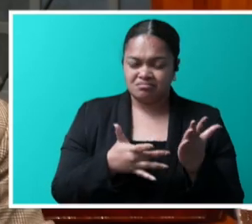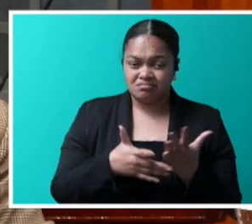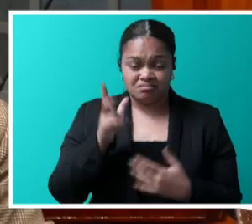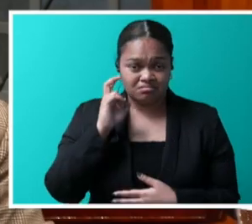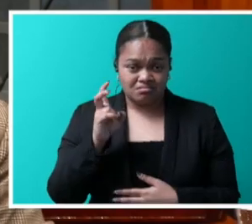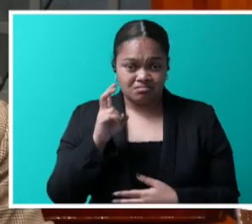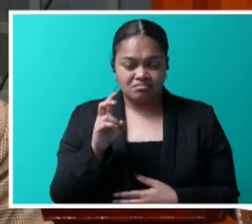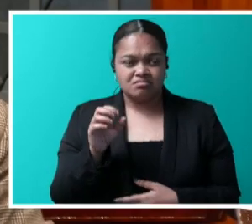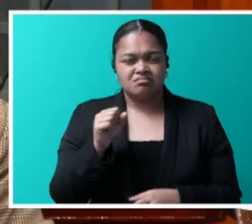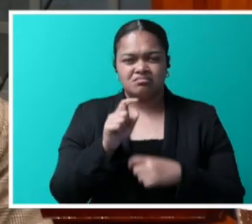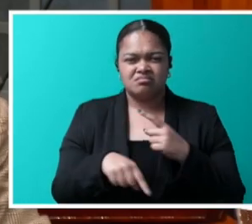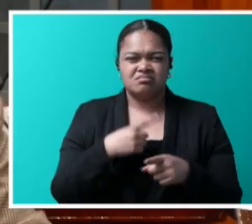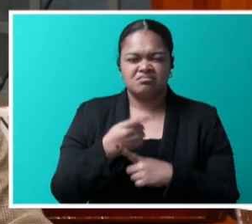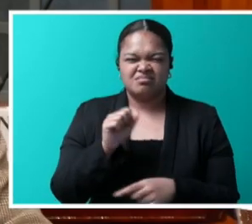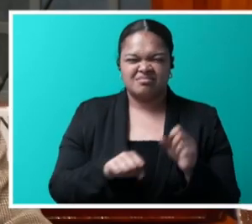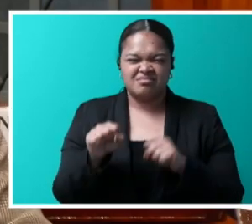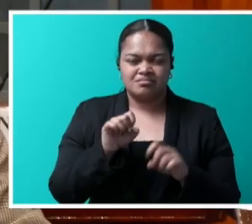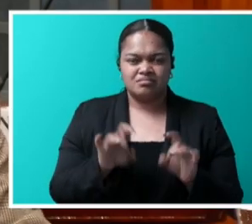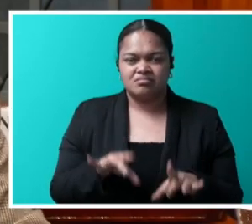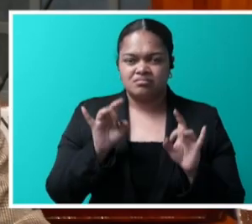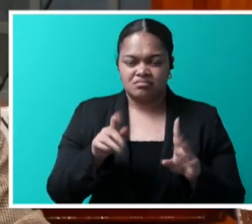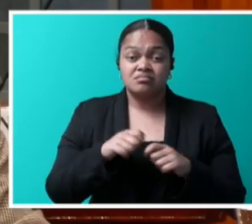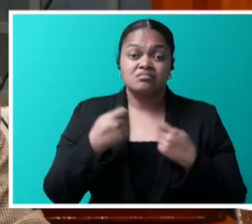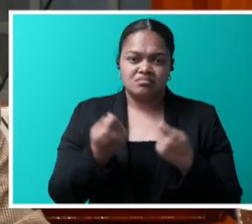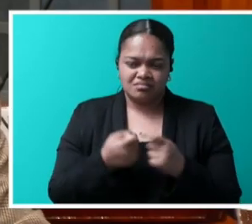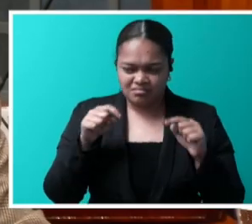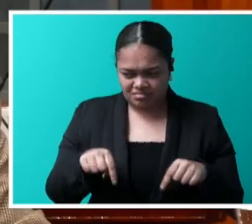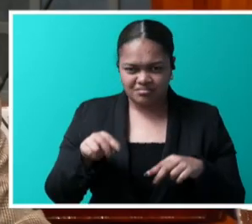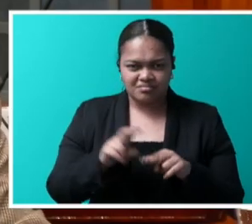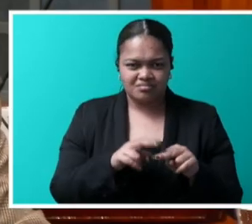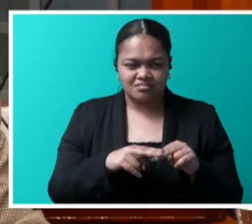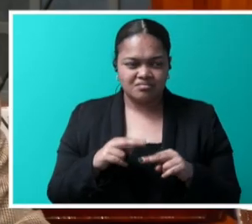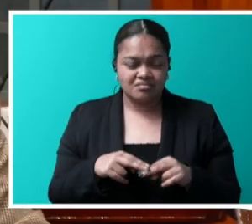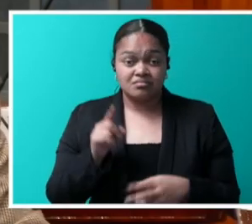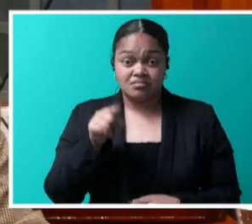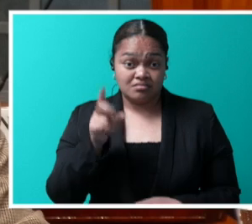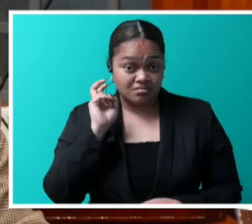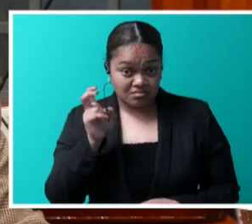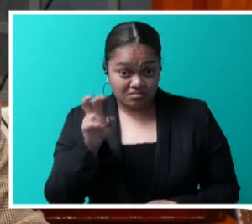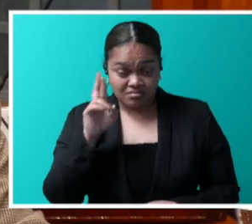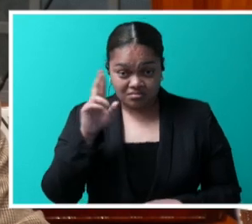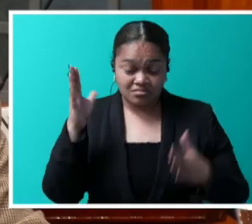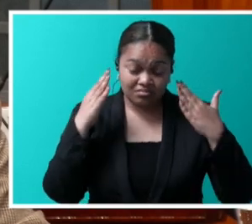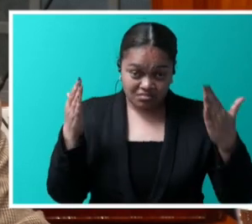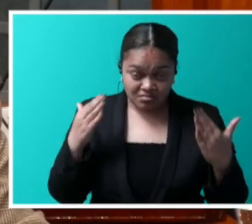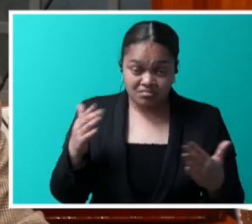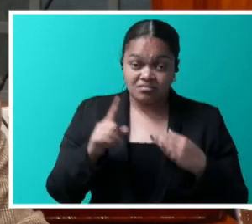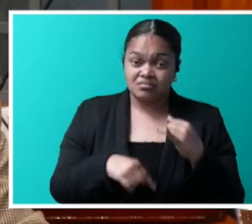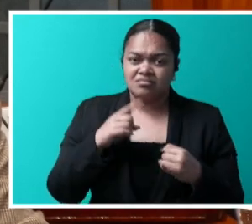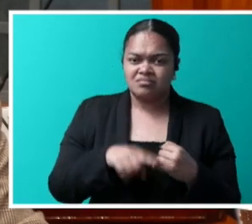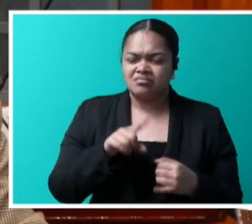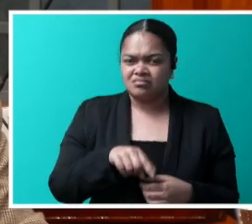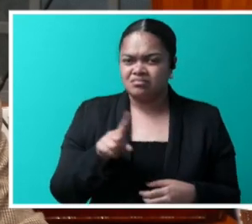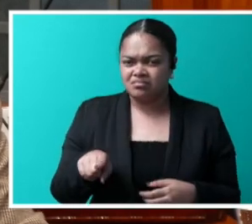by Geoscience Australia to our team here in Fiji. That training, Mr. Speaker, that I attended the last day of was not